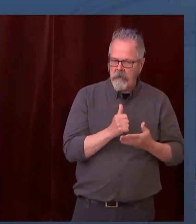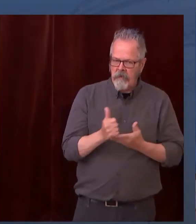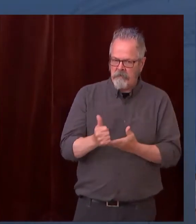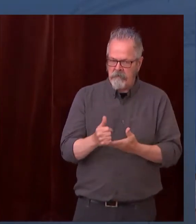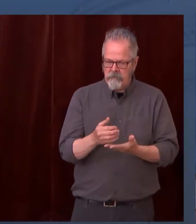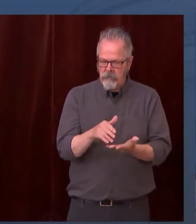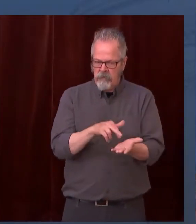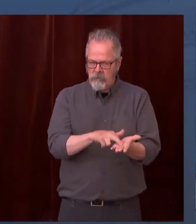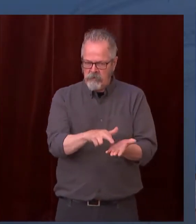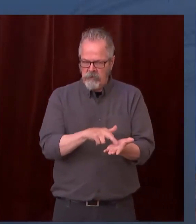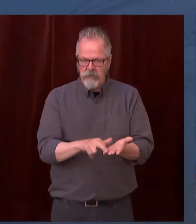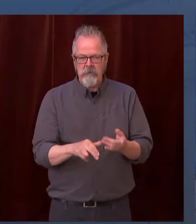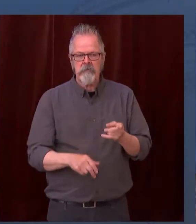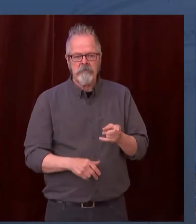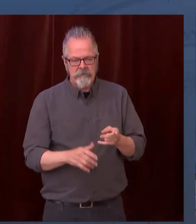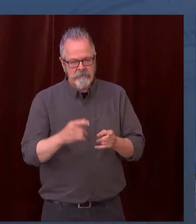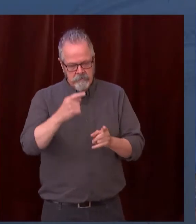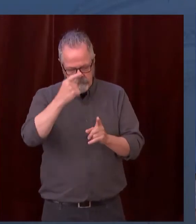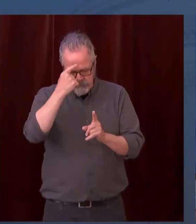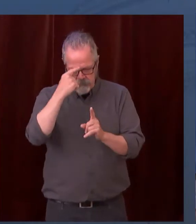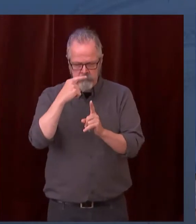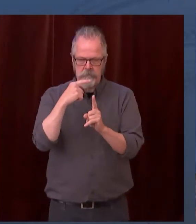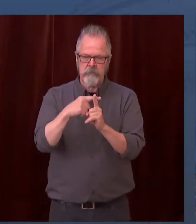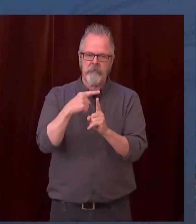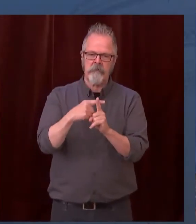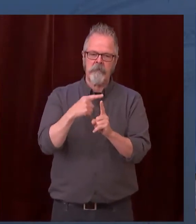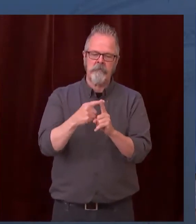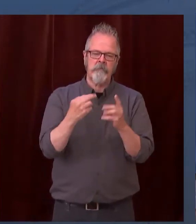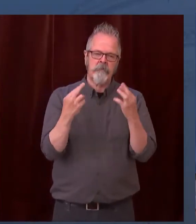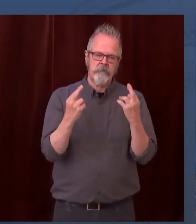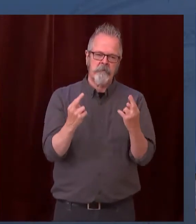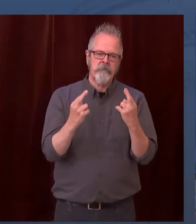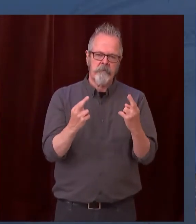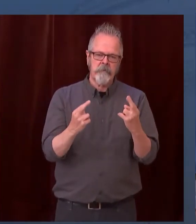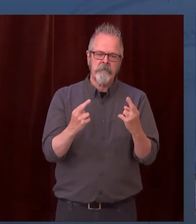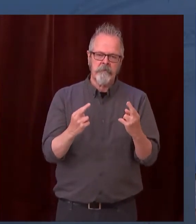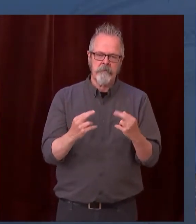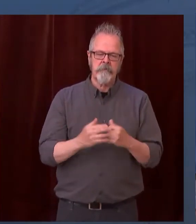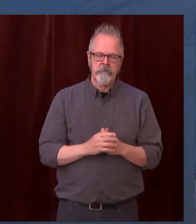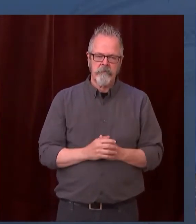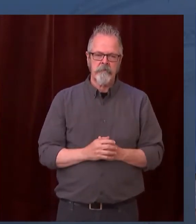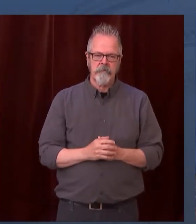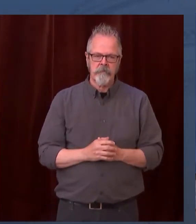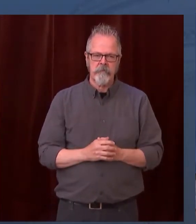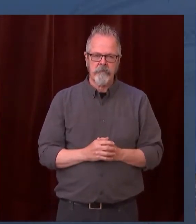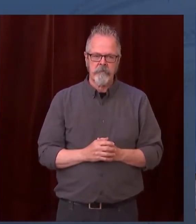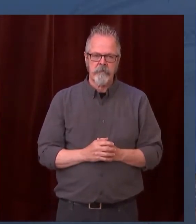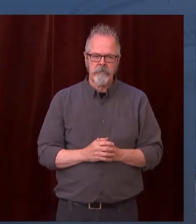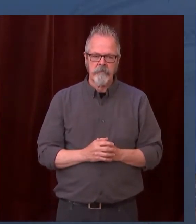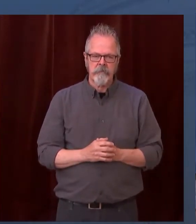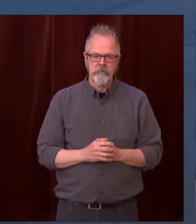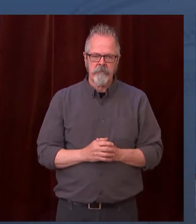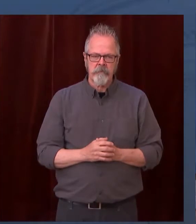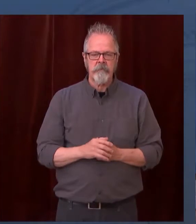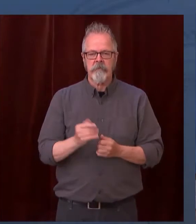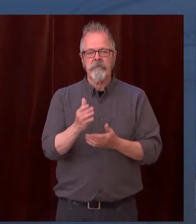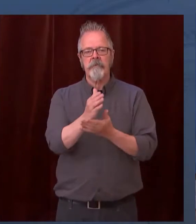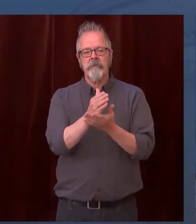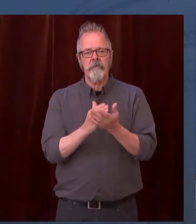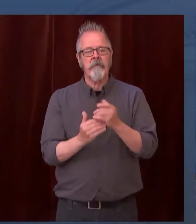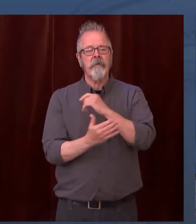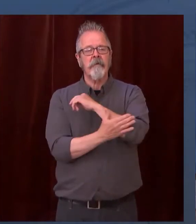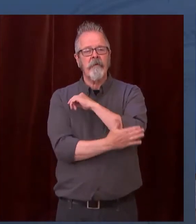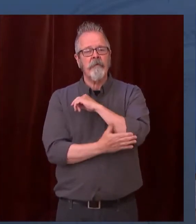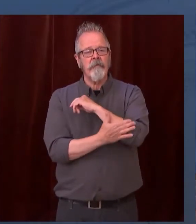Beyond this, I'm also ordering a pause for 2 weeks on advancing counties from their current phase under the Safe Start plan. Like I